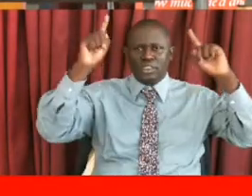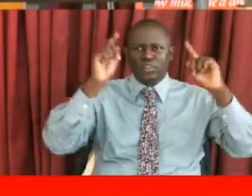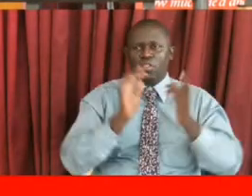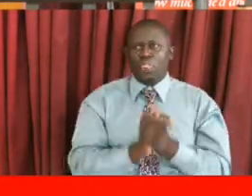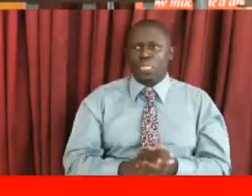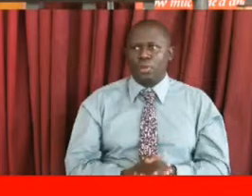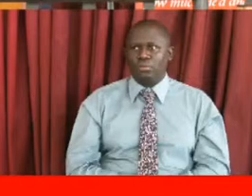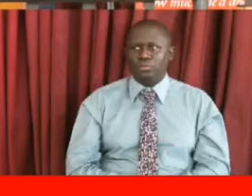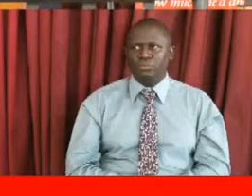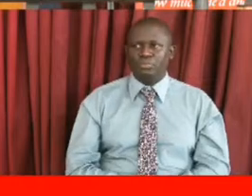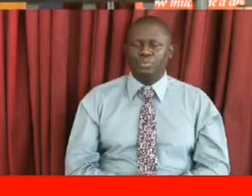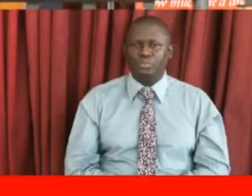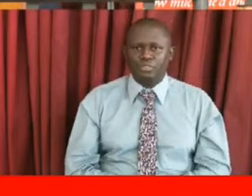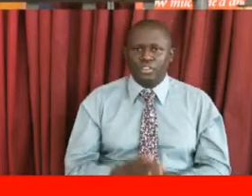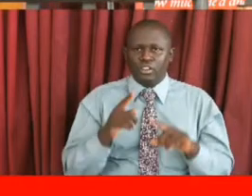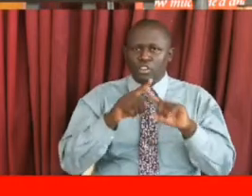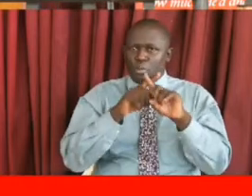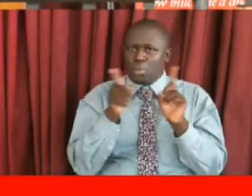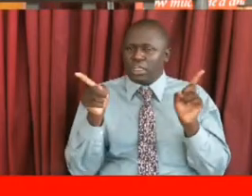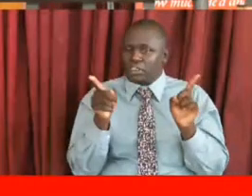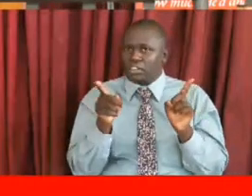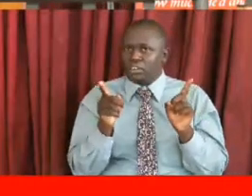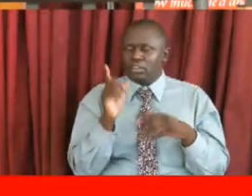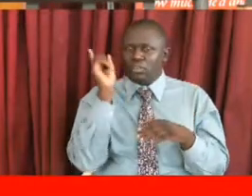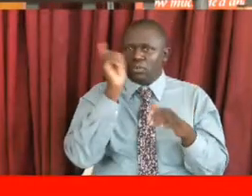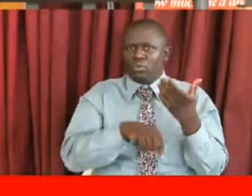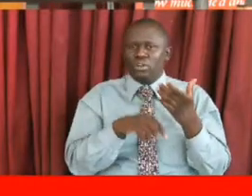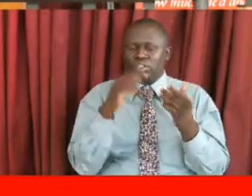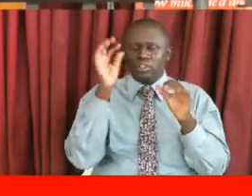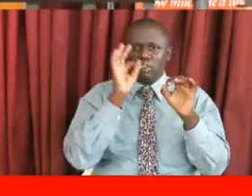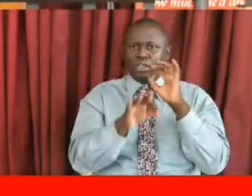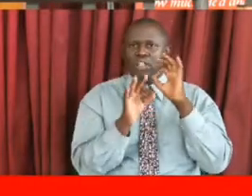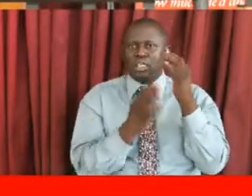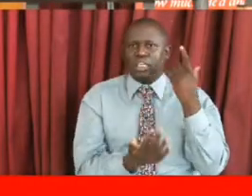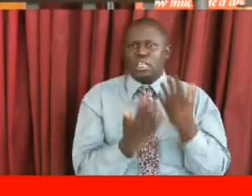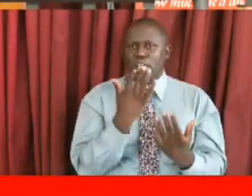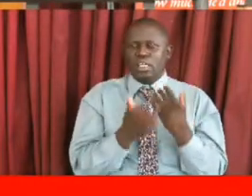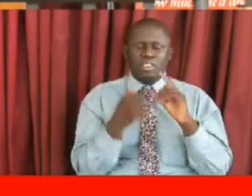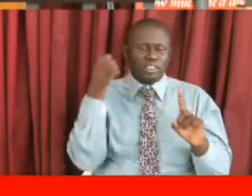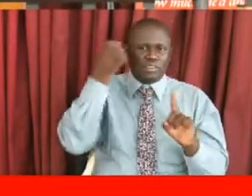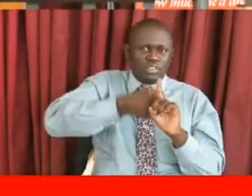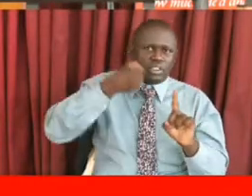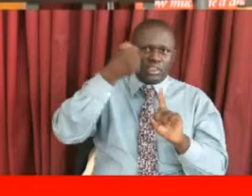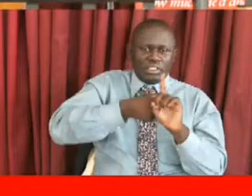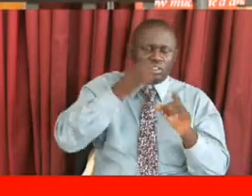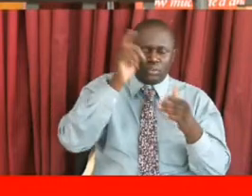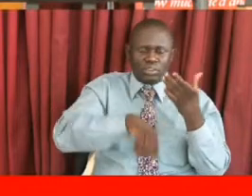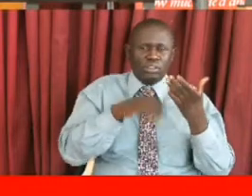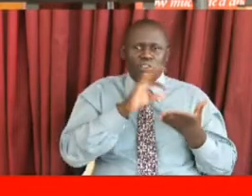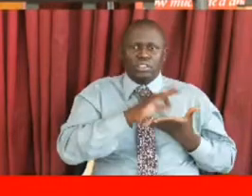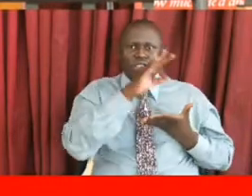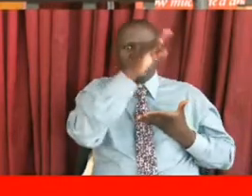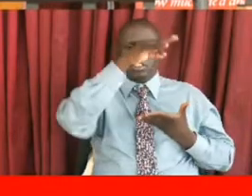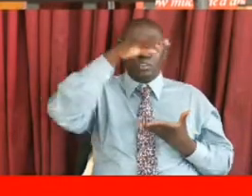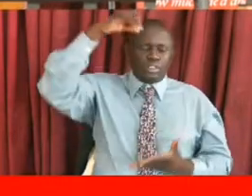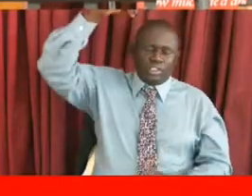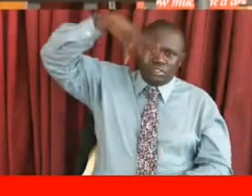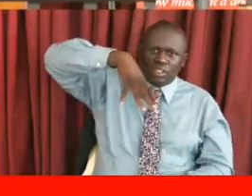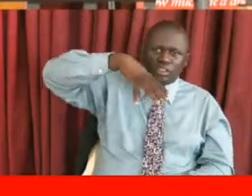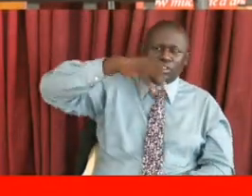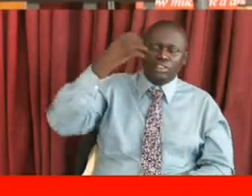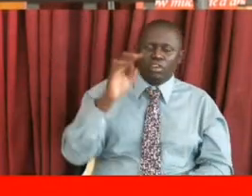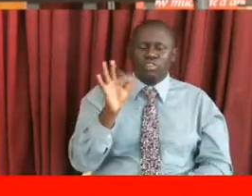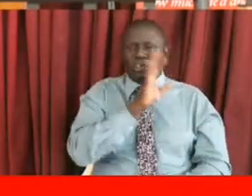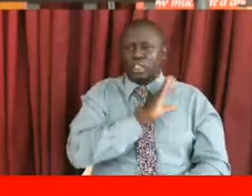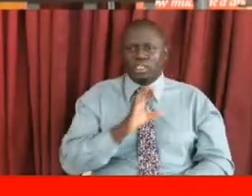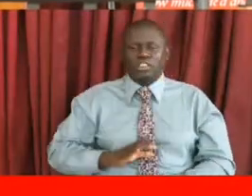not but what hell will be fighting is the spiritual revelation of Christ